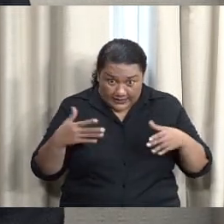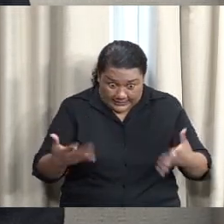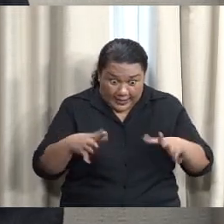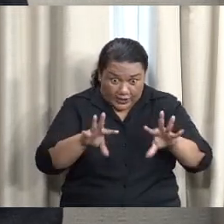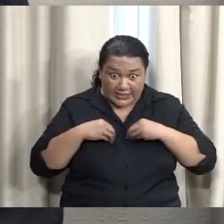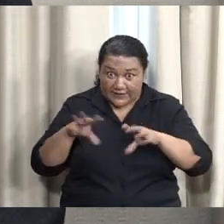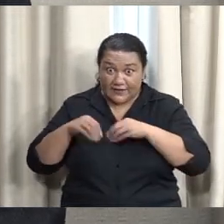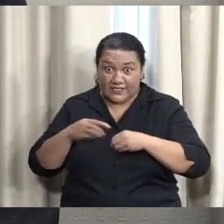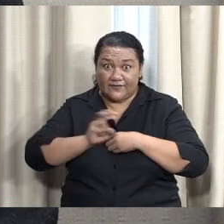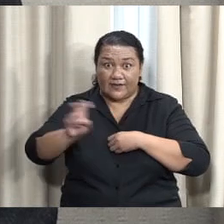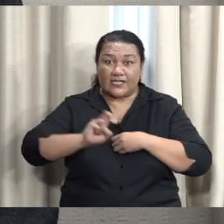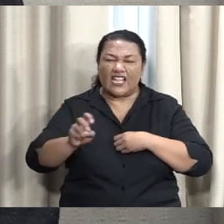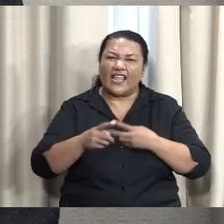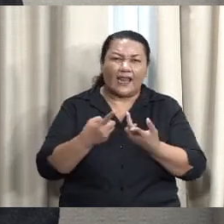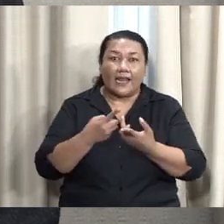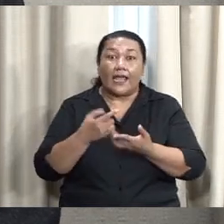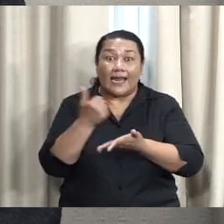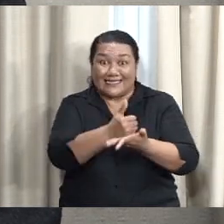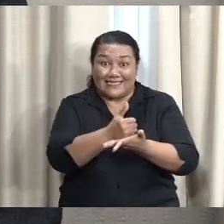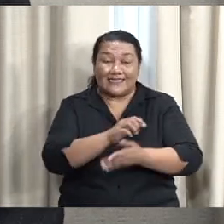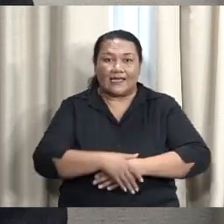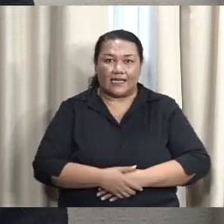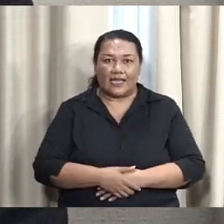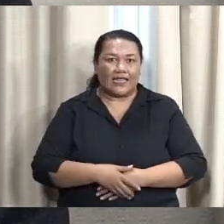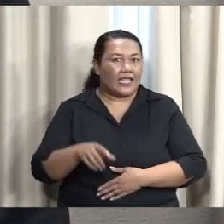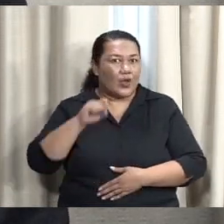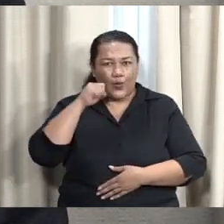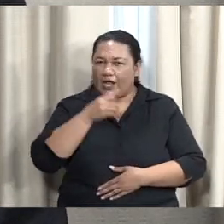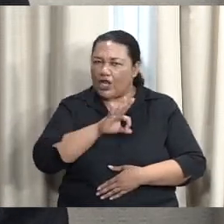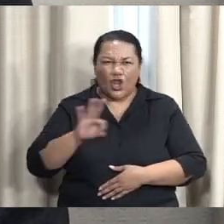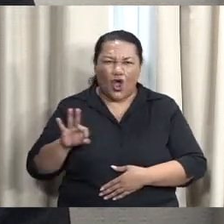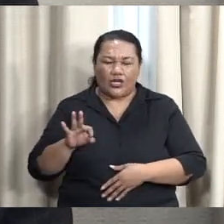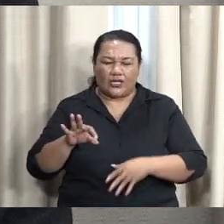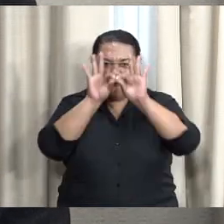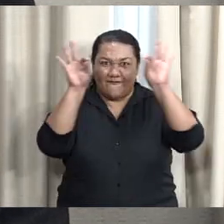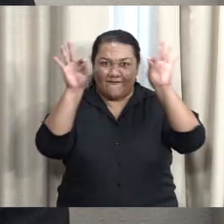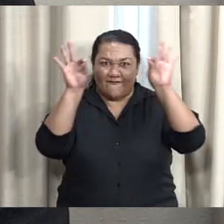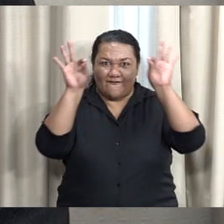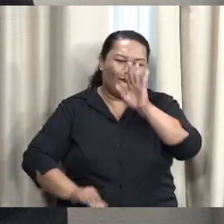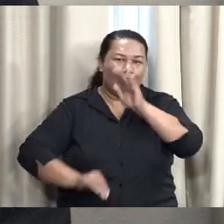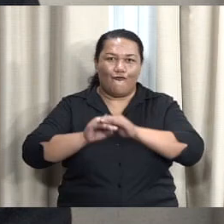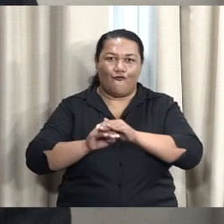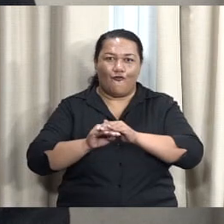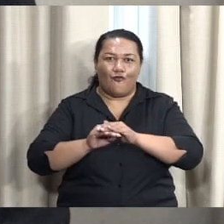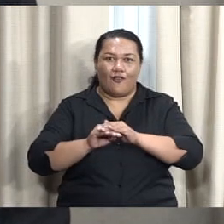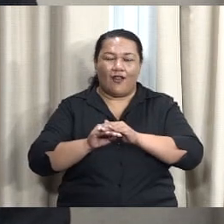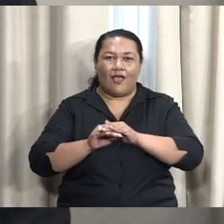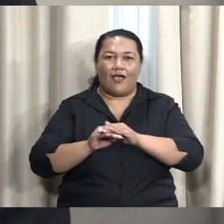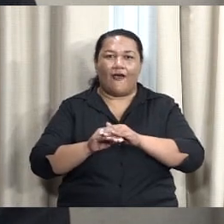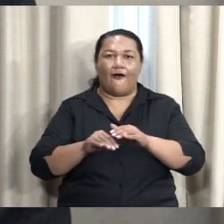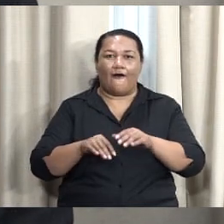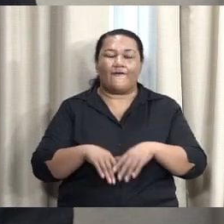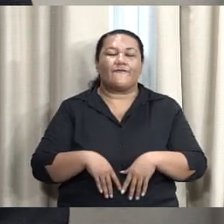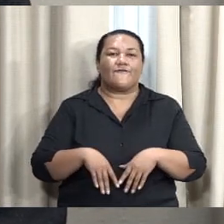subsidized transportation assistance, they do not have to complete the full form, especially the income